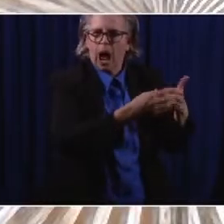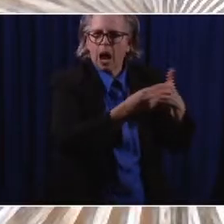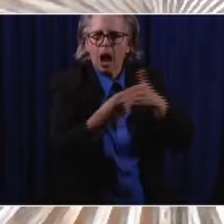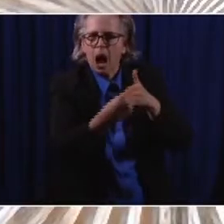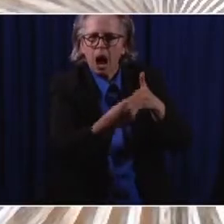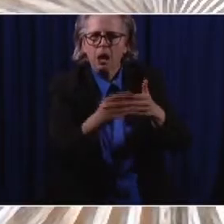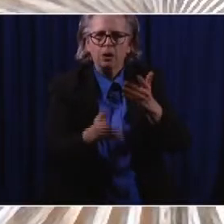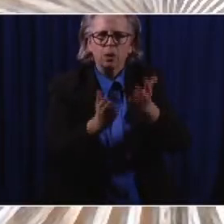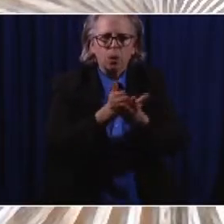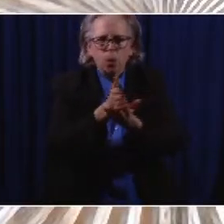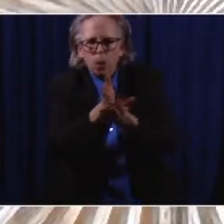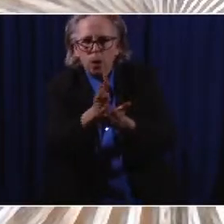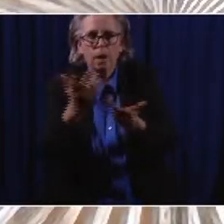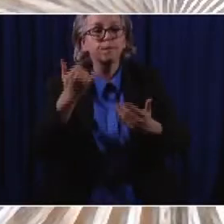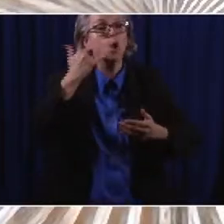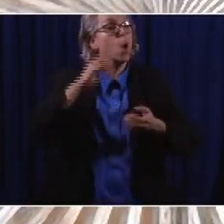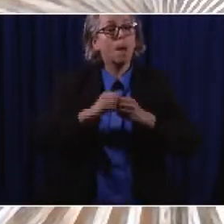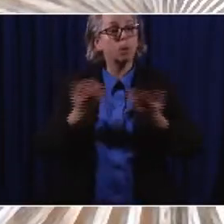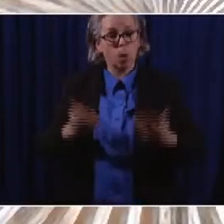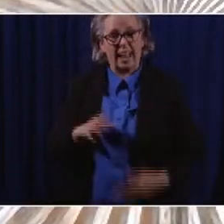is